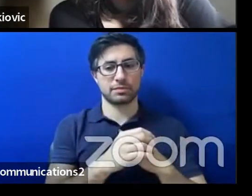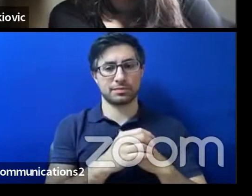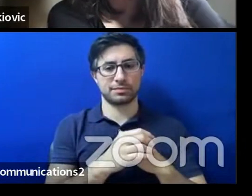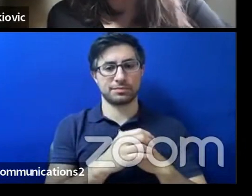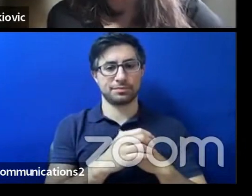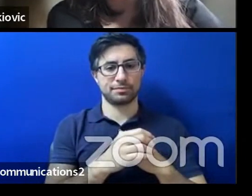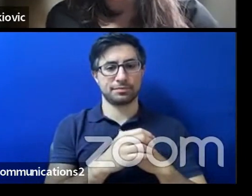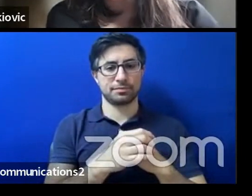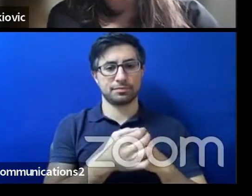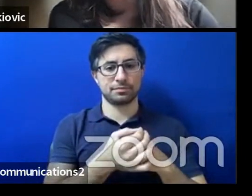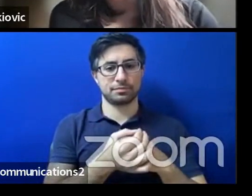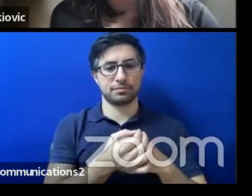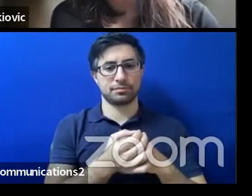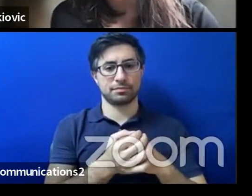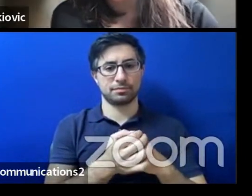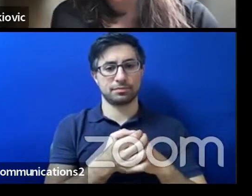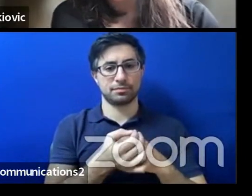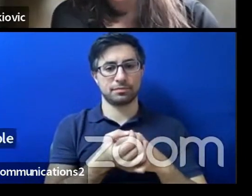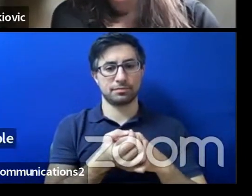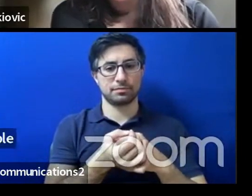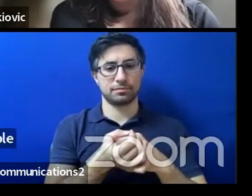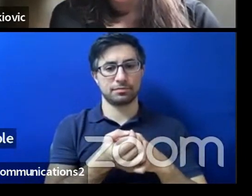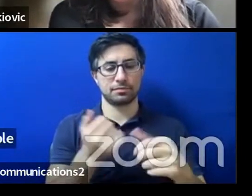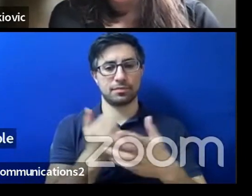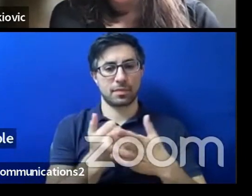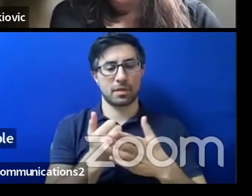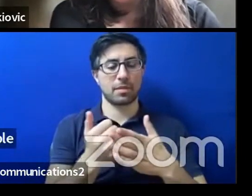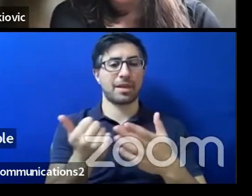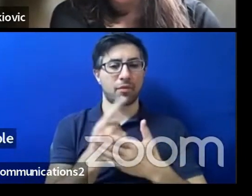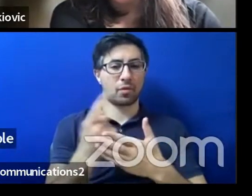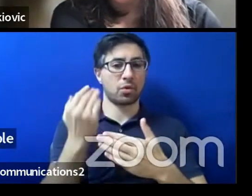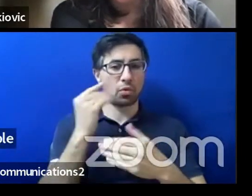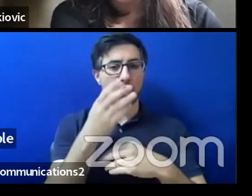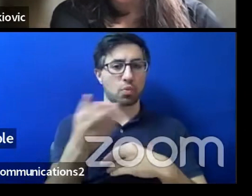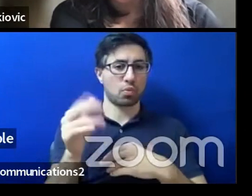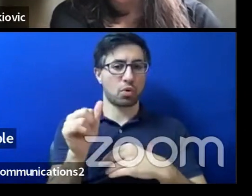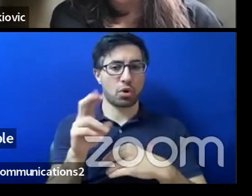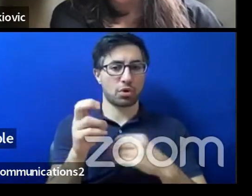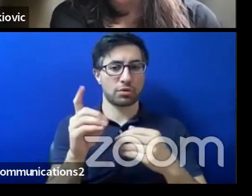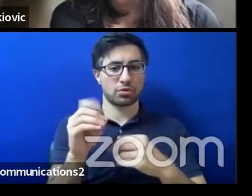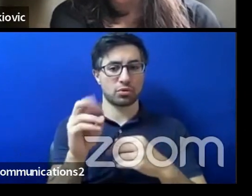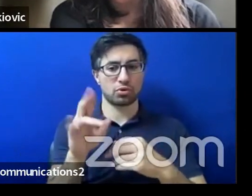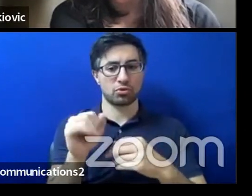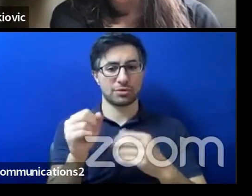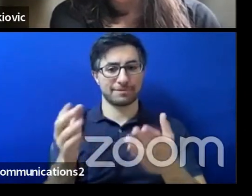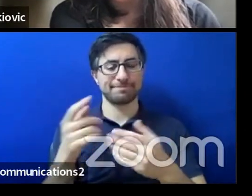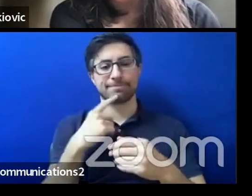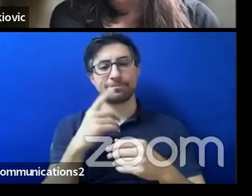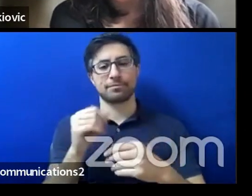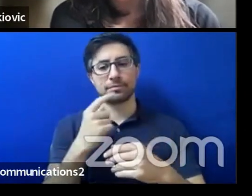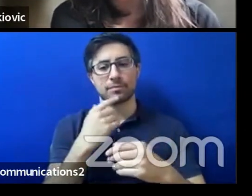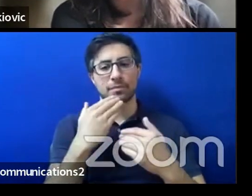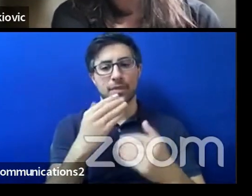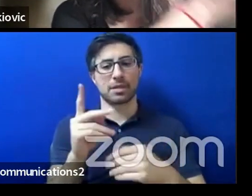to help them, help everyone get to know who you are. Doris? Thanks, Catherine.